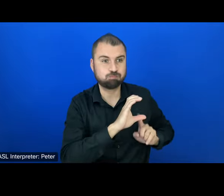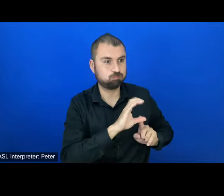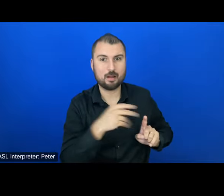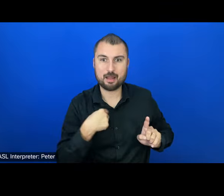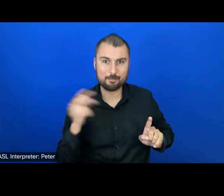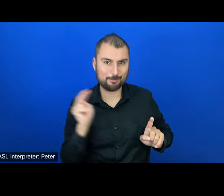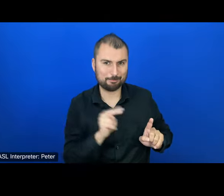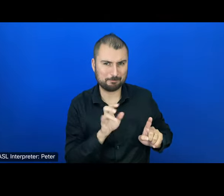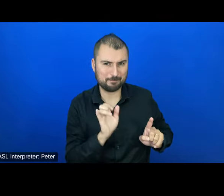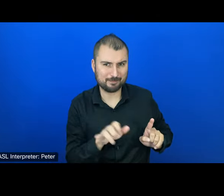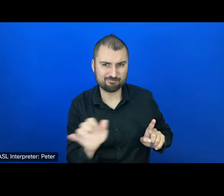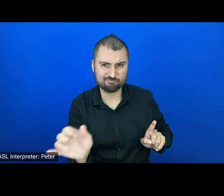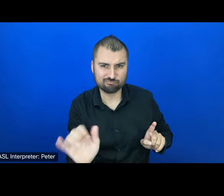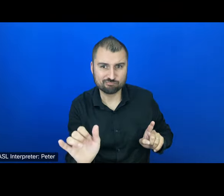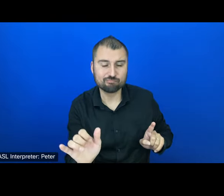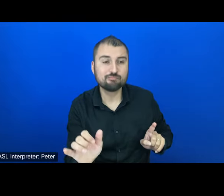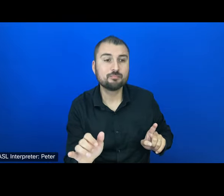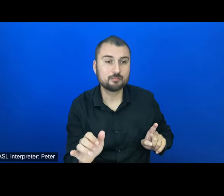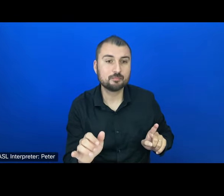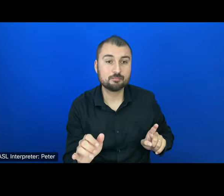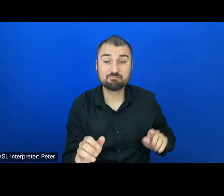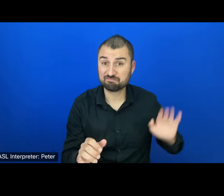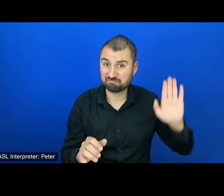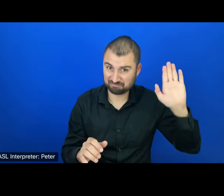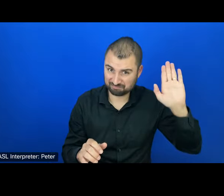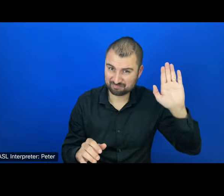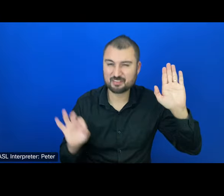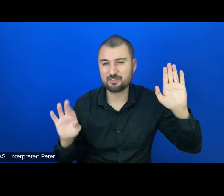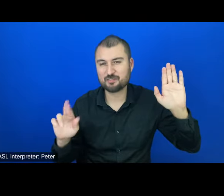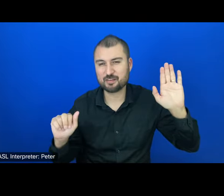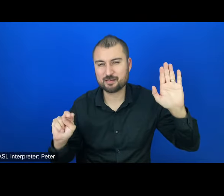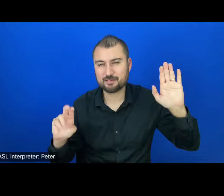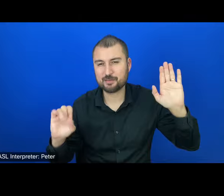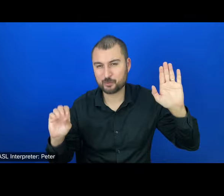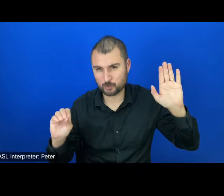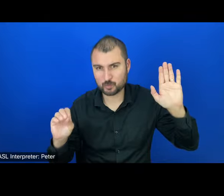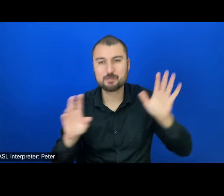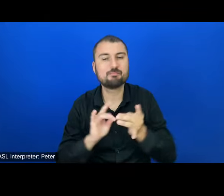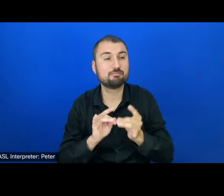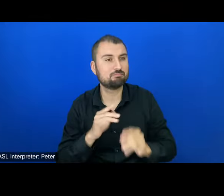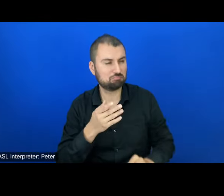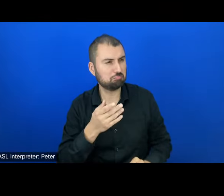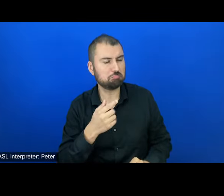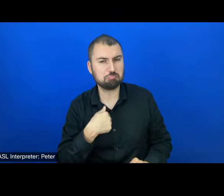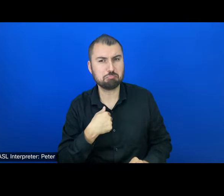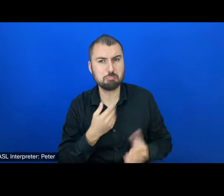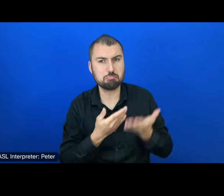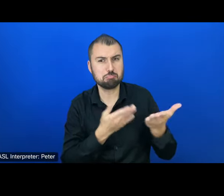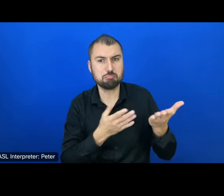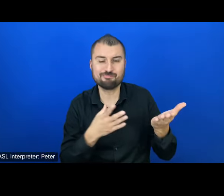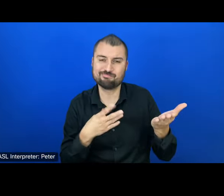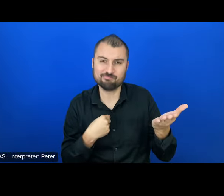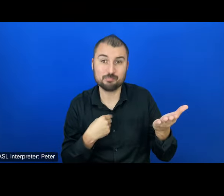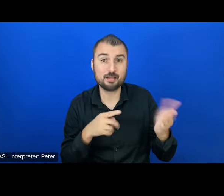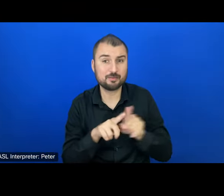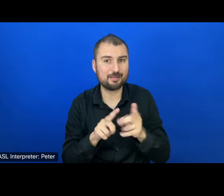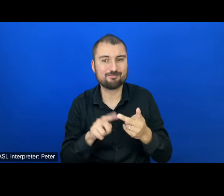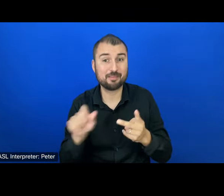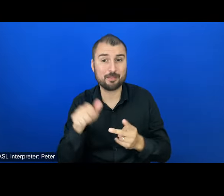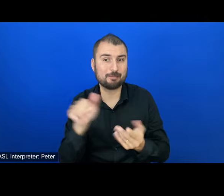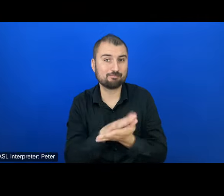go ahead. Mr. Chair, I would be happy to make a motion to accept, and this is really the other document that you